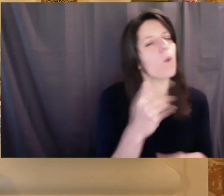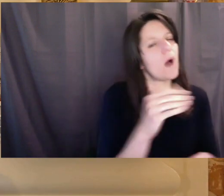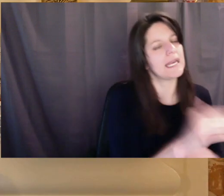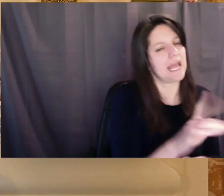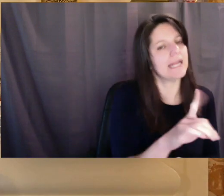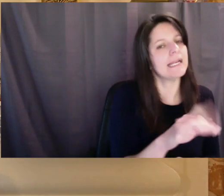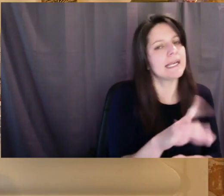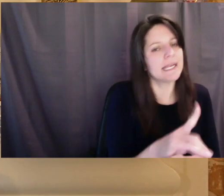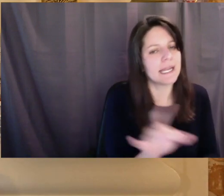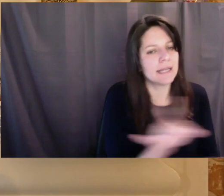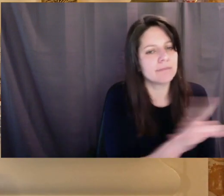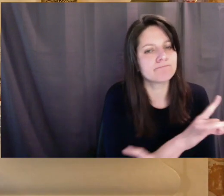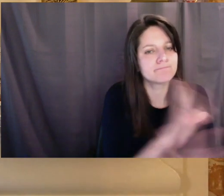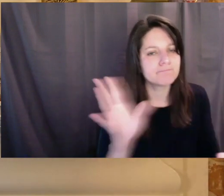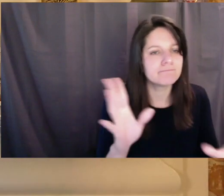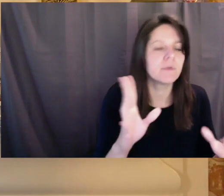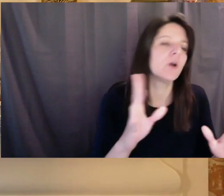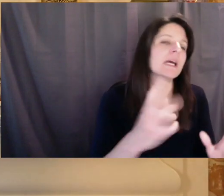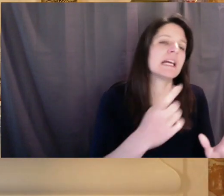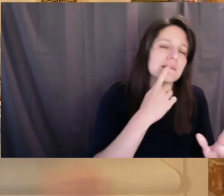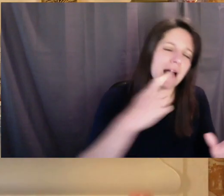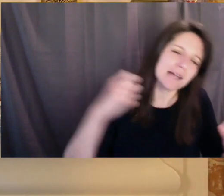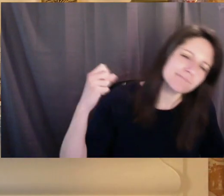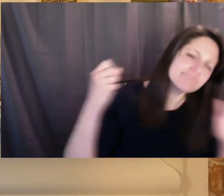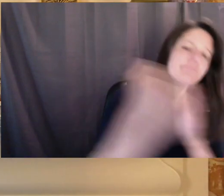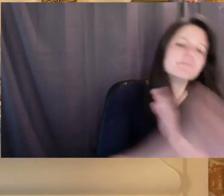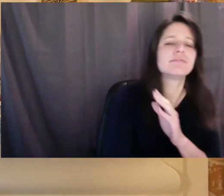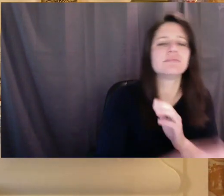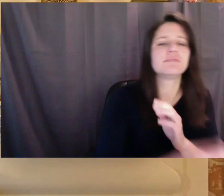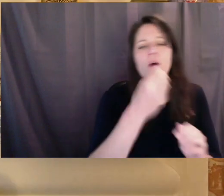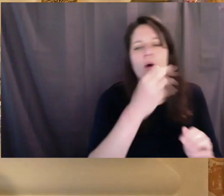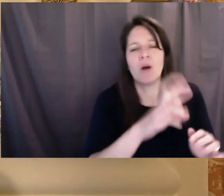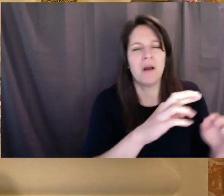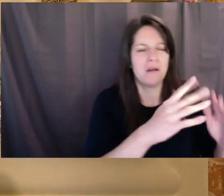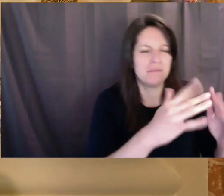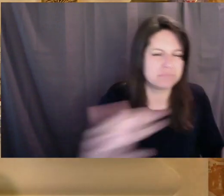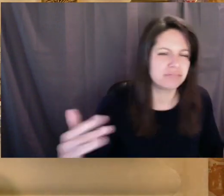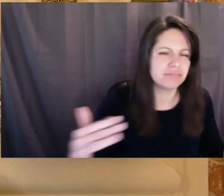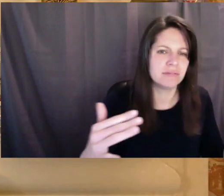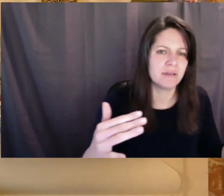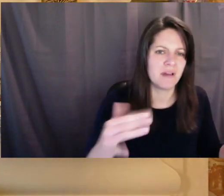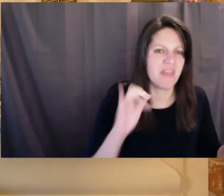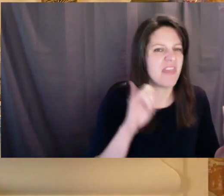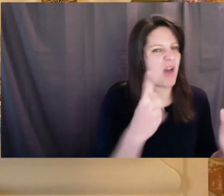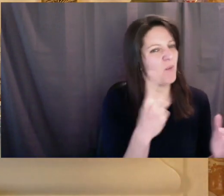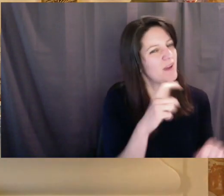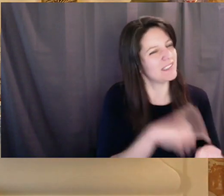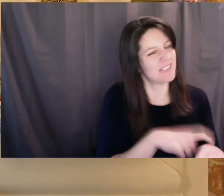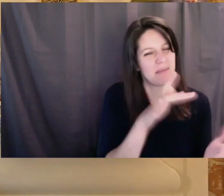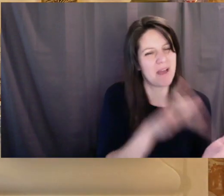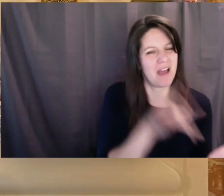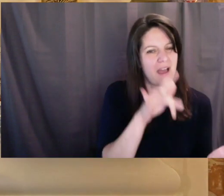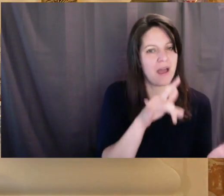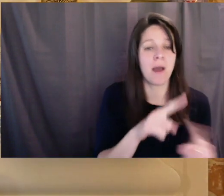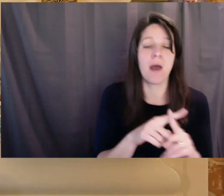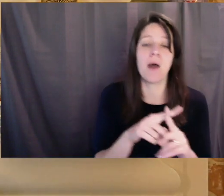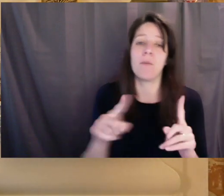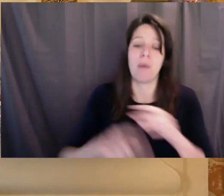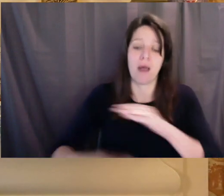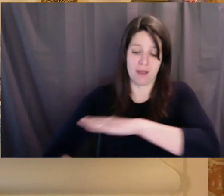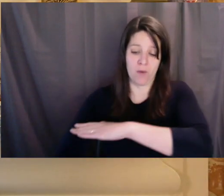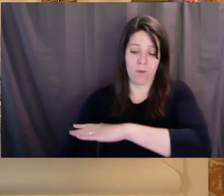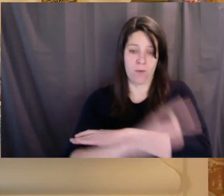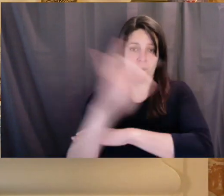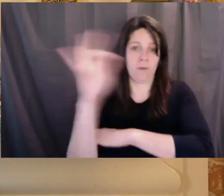where some windows were broken and more were covered with plywood, either because they were shattered or because they didn't want them to be broken. And